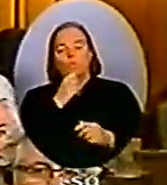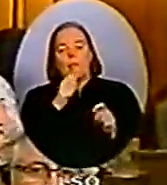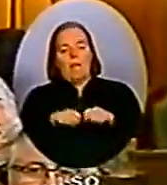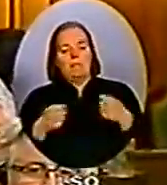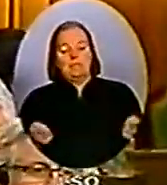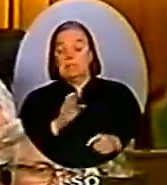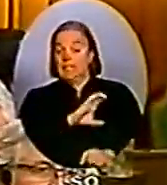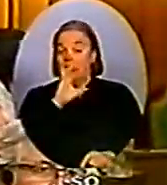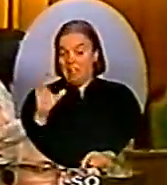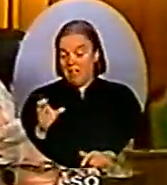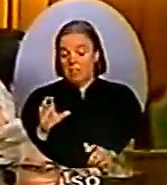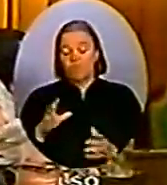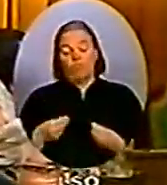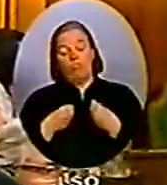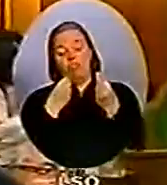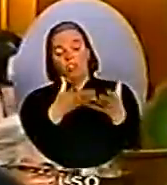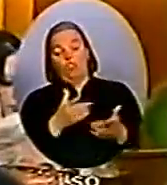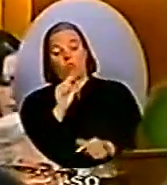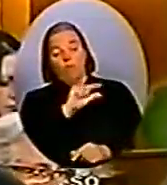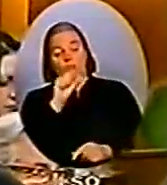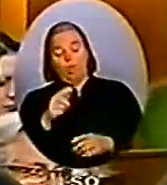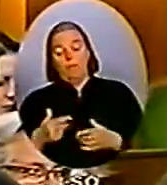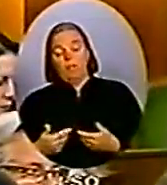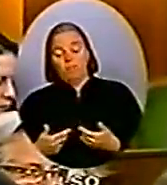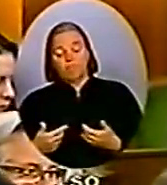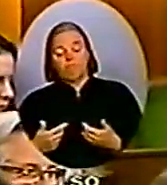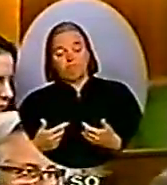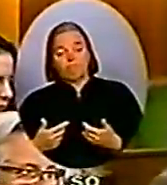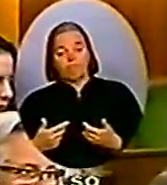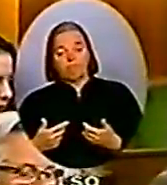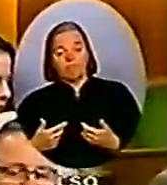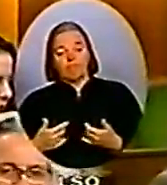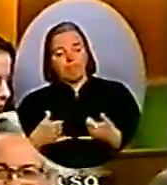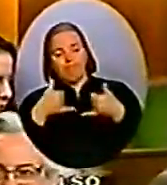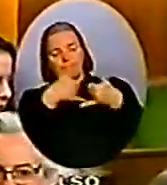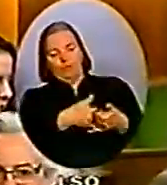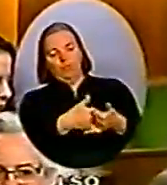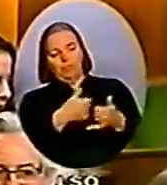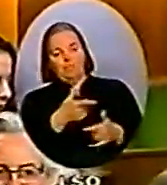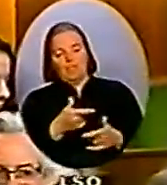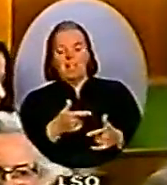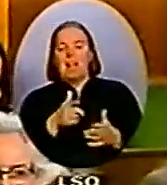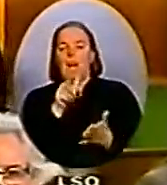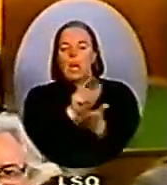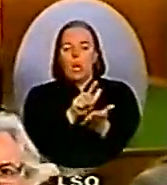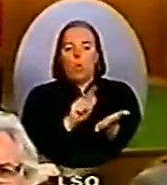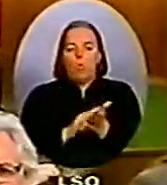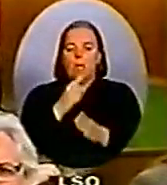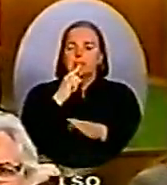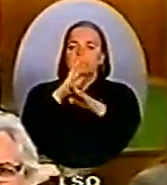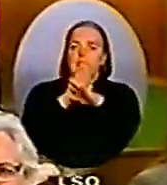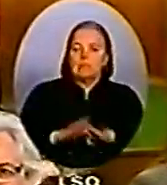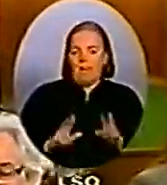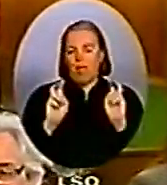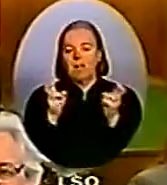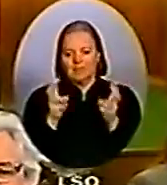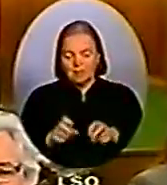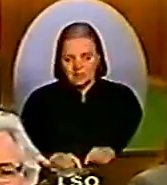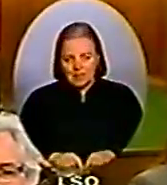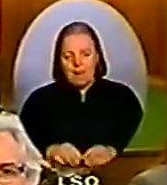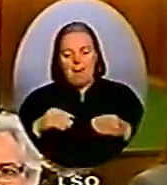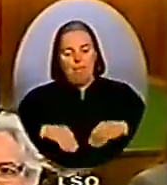Look at the minister they put in charge of spinning the openness. The Muskoka minister who ran a $50 million slush fund through